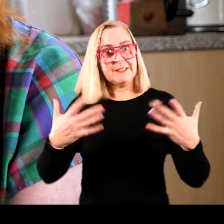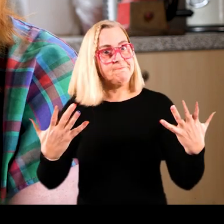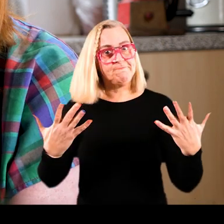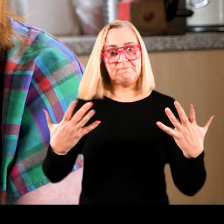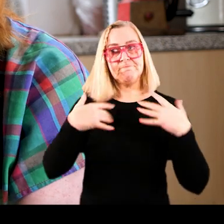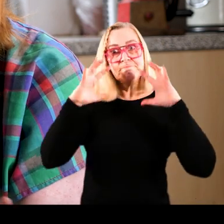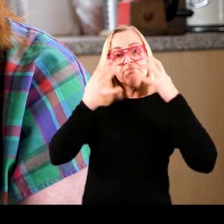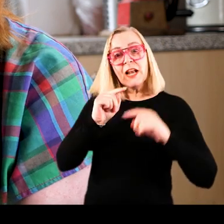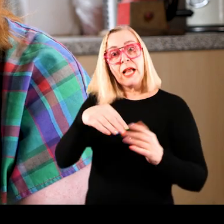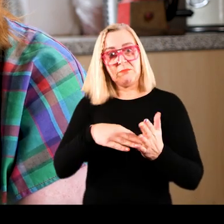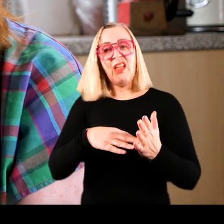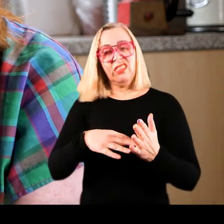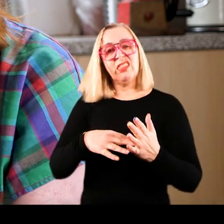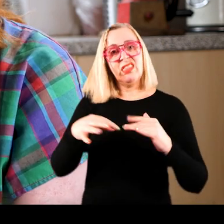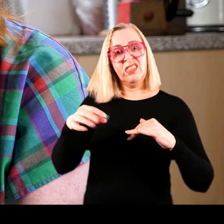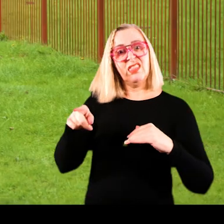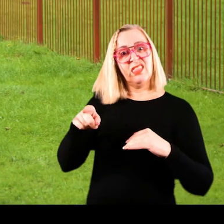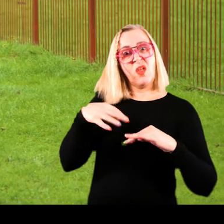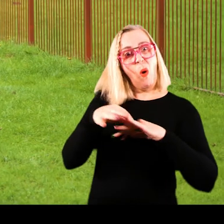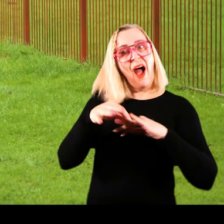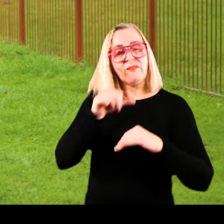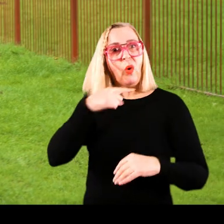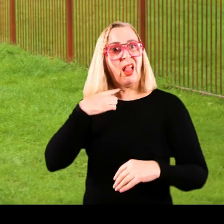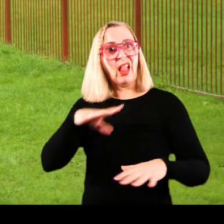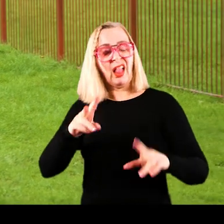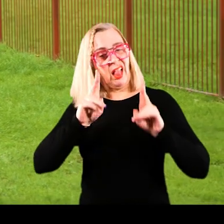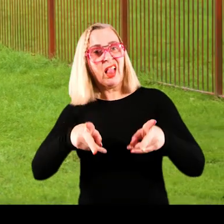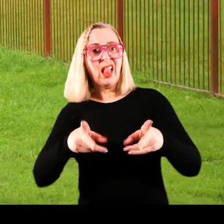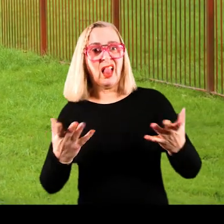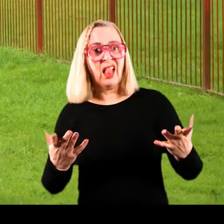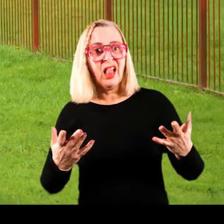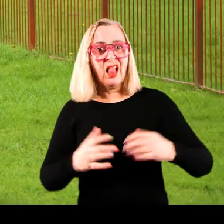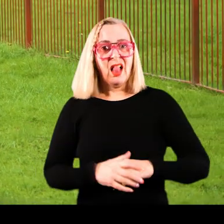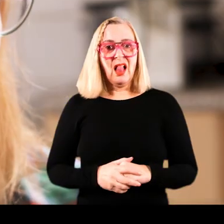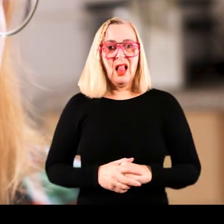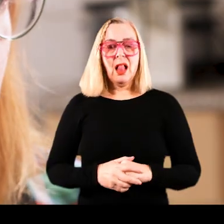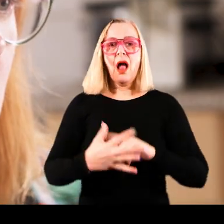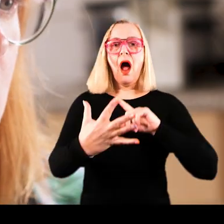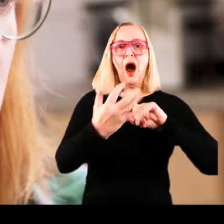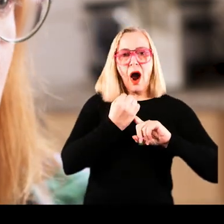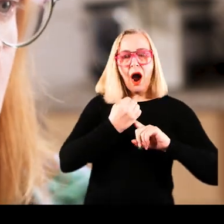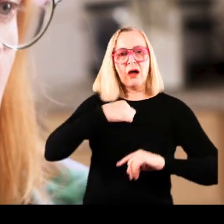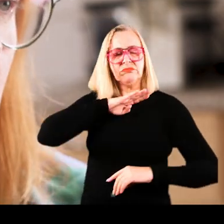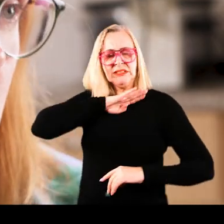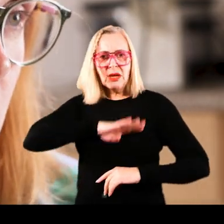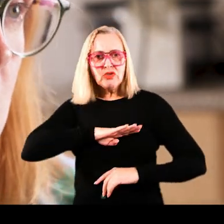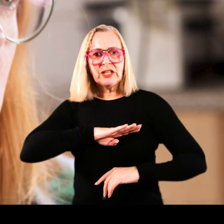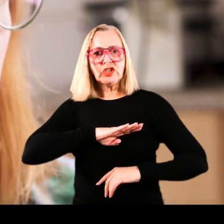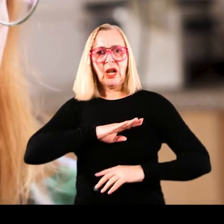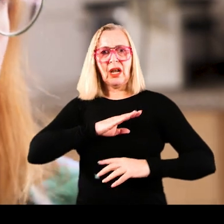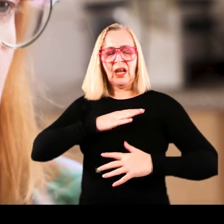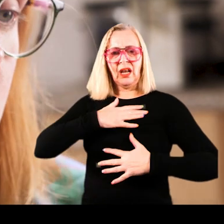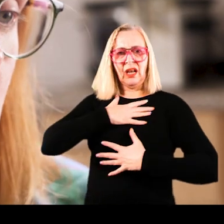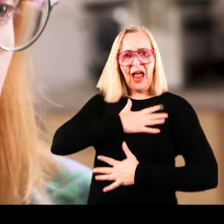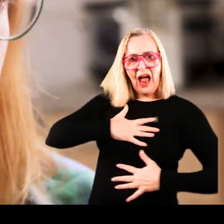that by next month she is going to be dead. By this point, I had already been diagnosed with